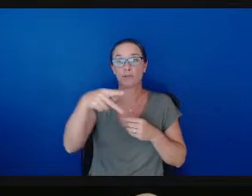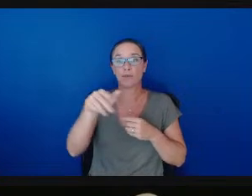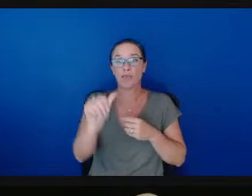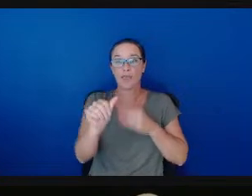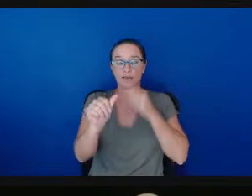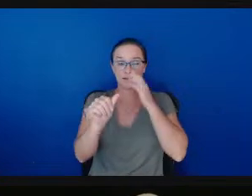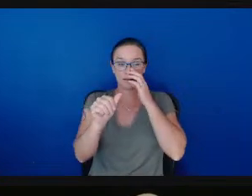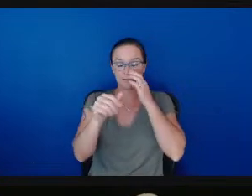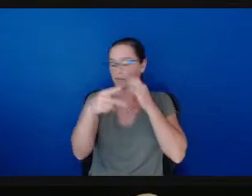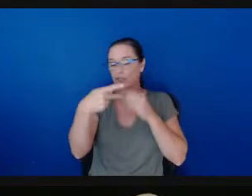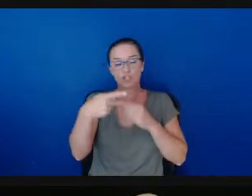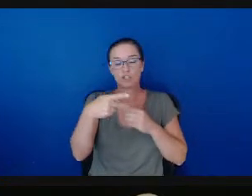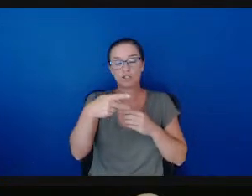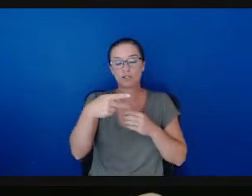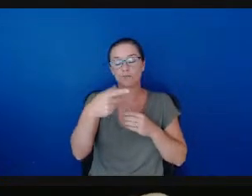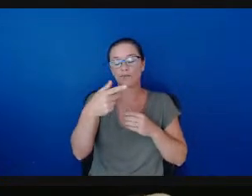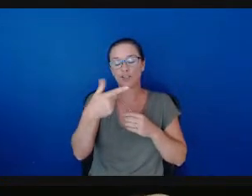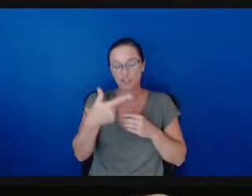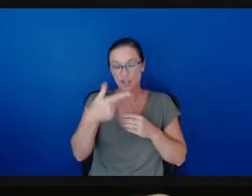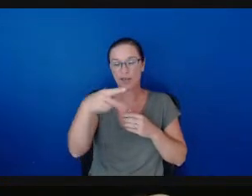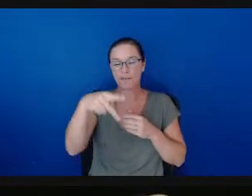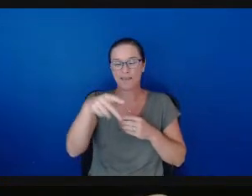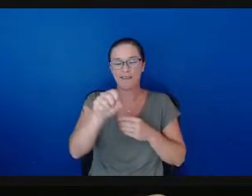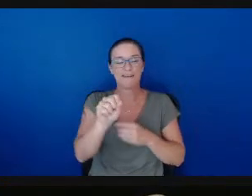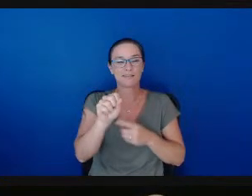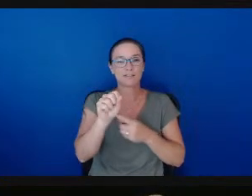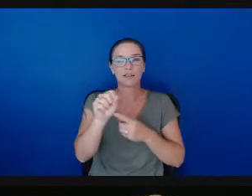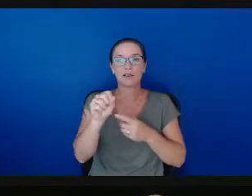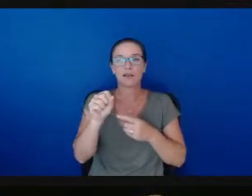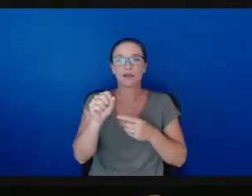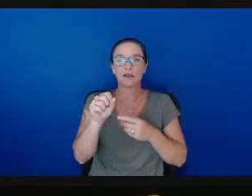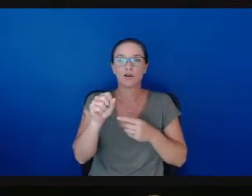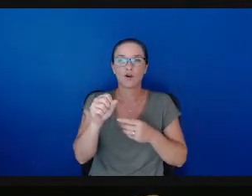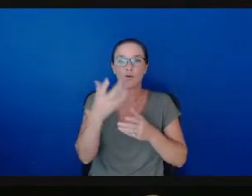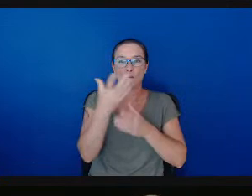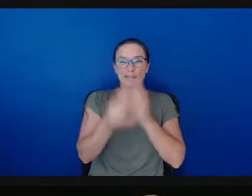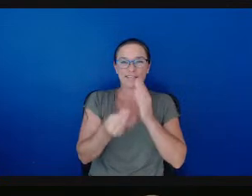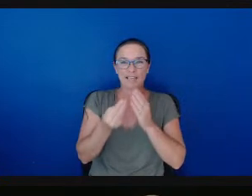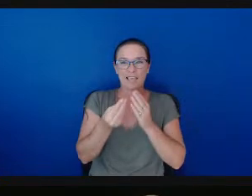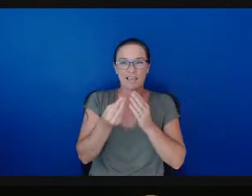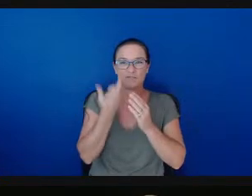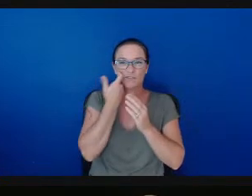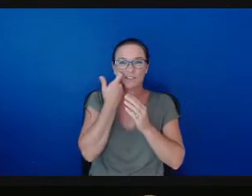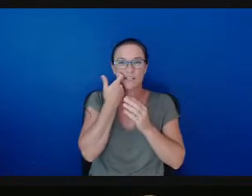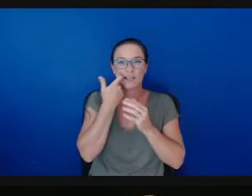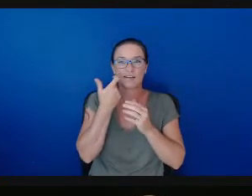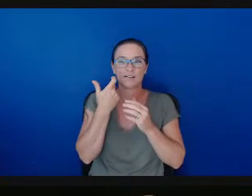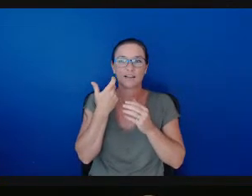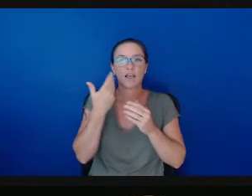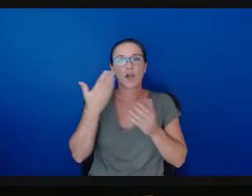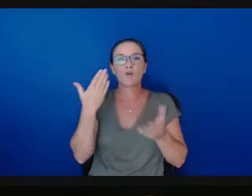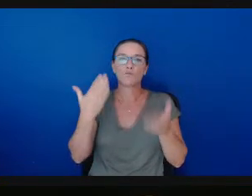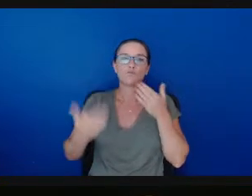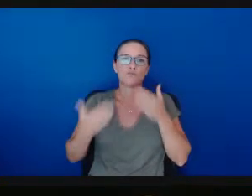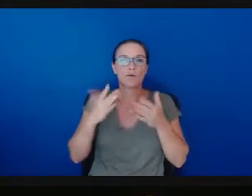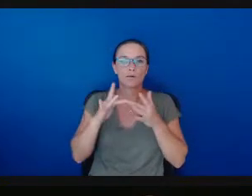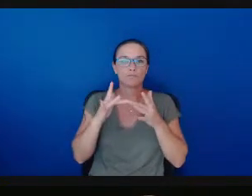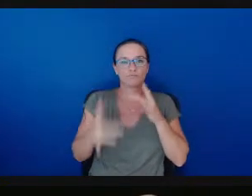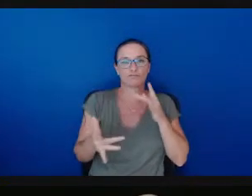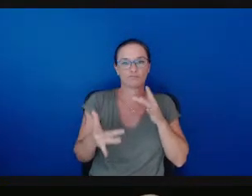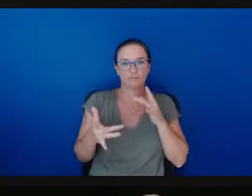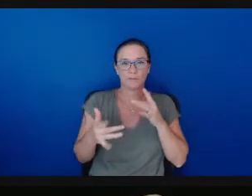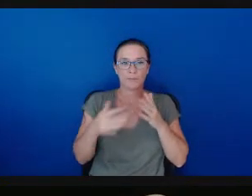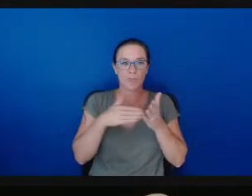on its plot per day. So we're missing a few days here. It's likely that that something went offline as far as plotting this online. We often see